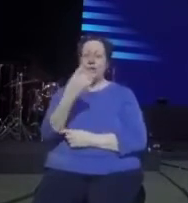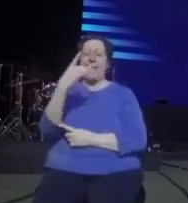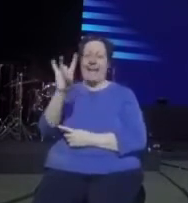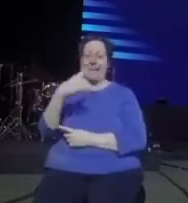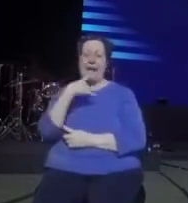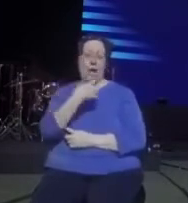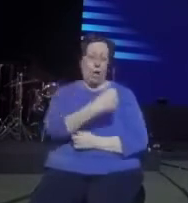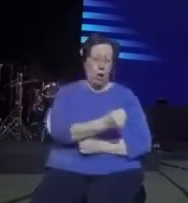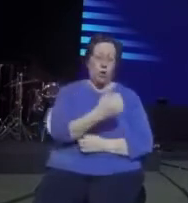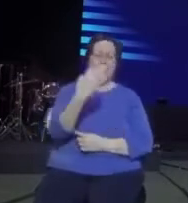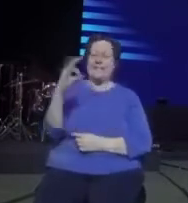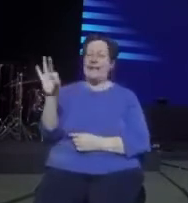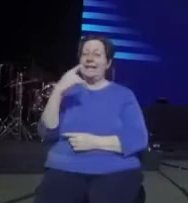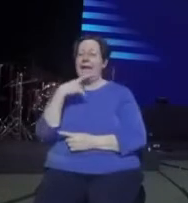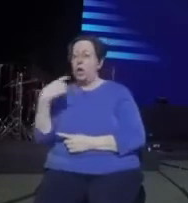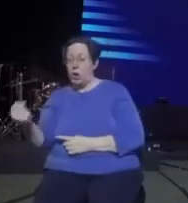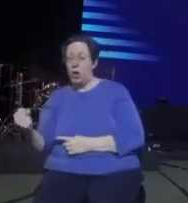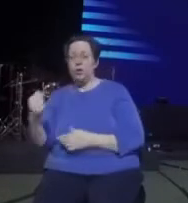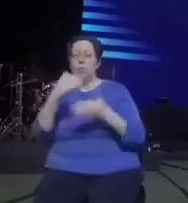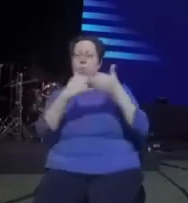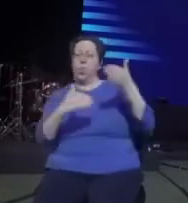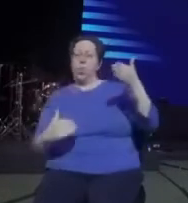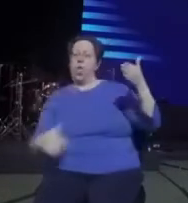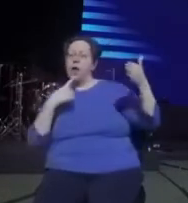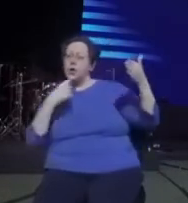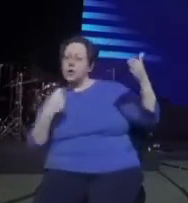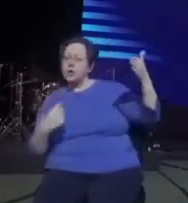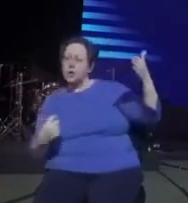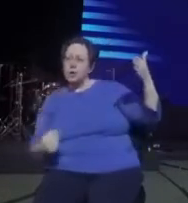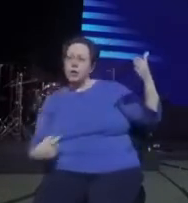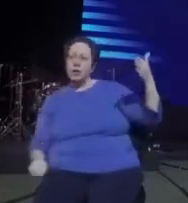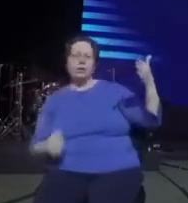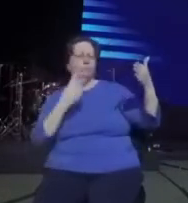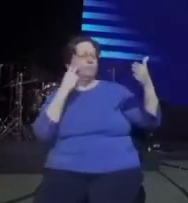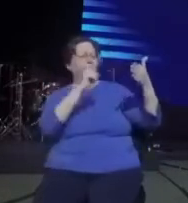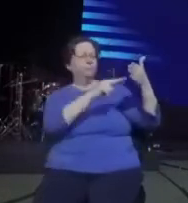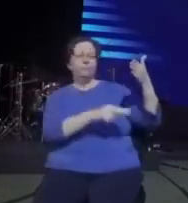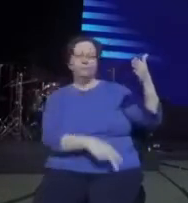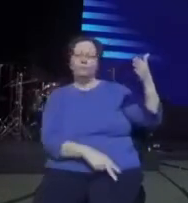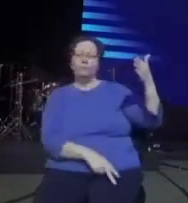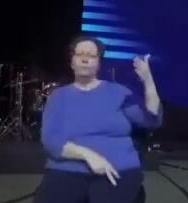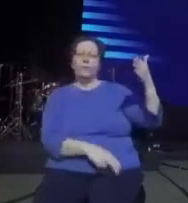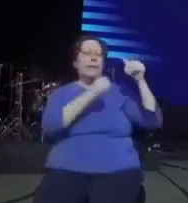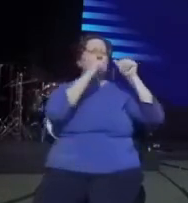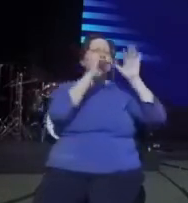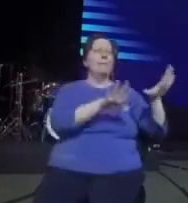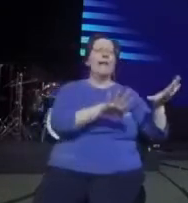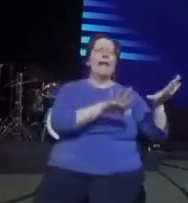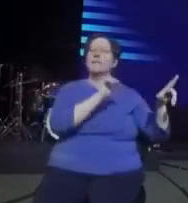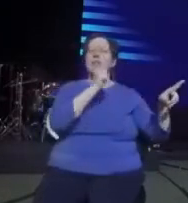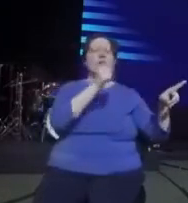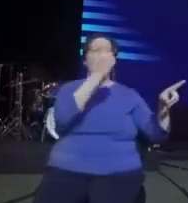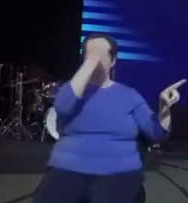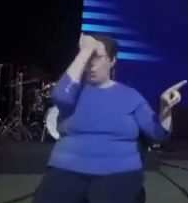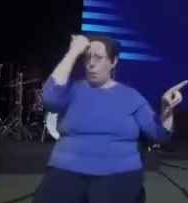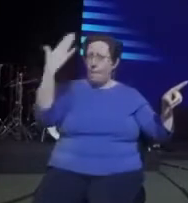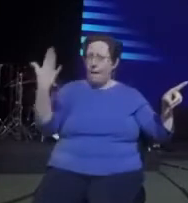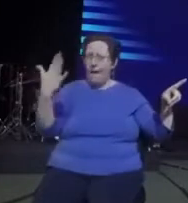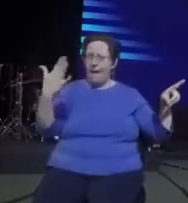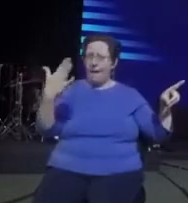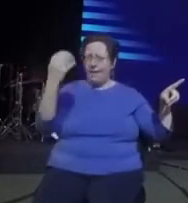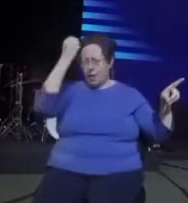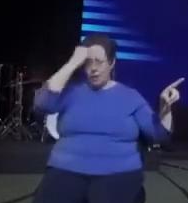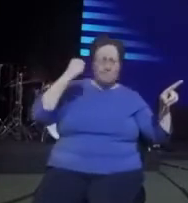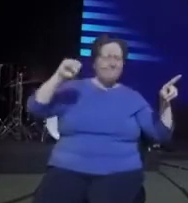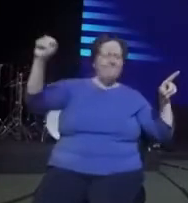cursed. Verse 19, cursed. The rest of the chapter, cursed. All because you didn't do anything. Now,